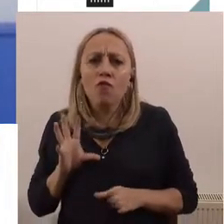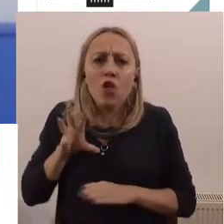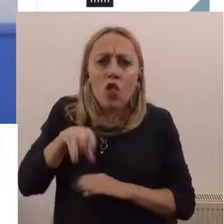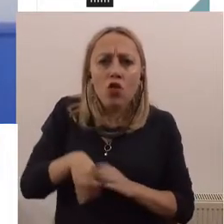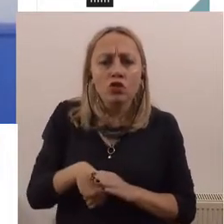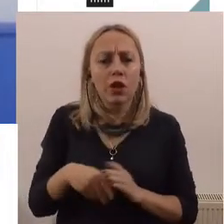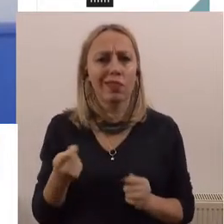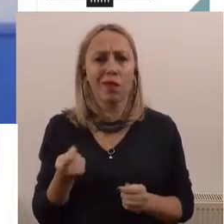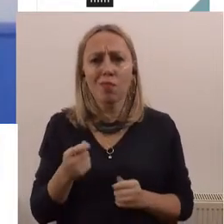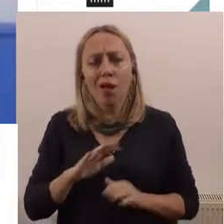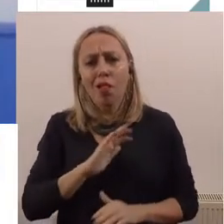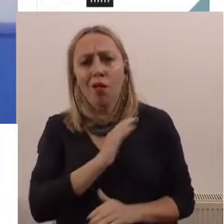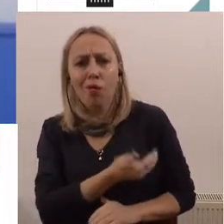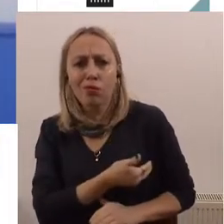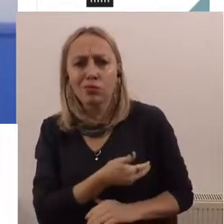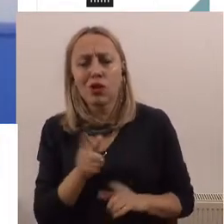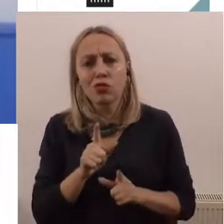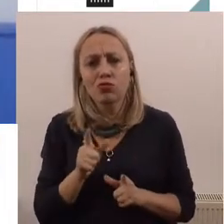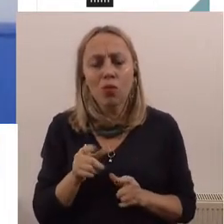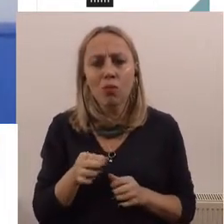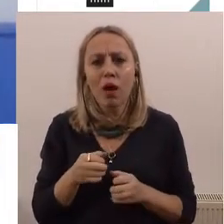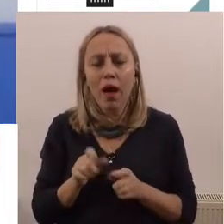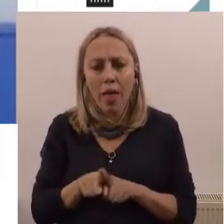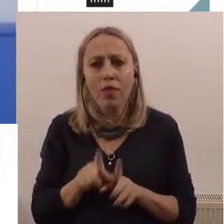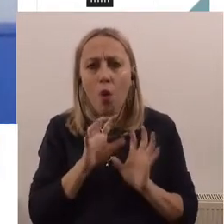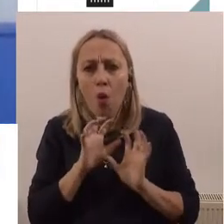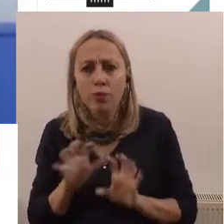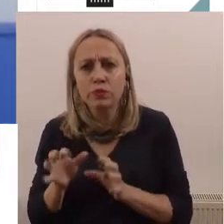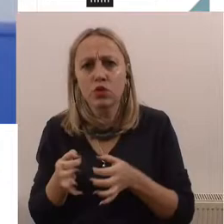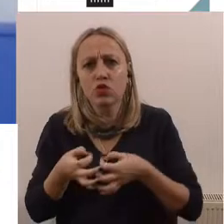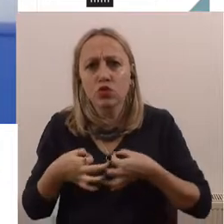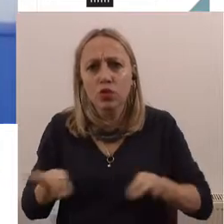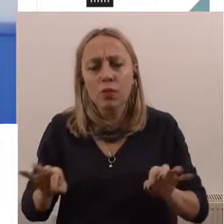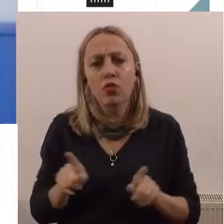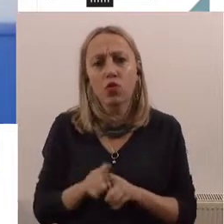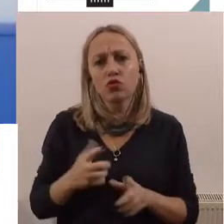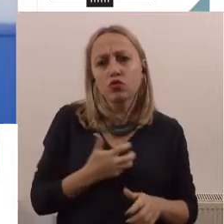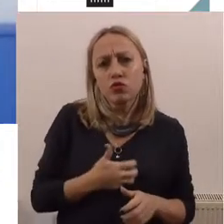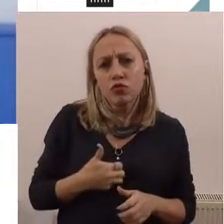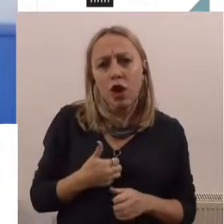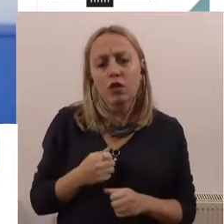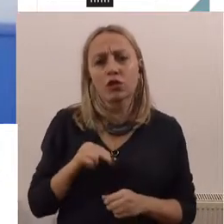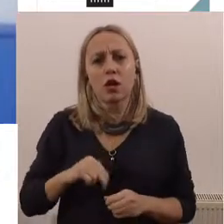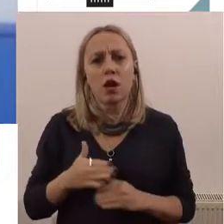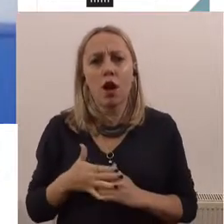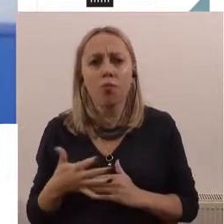in that. And you always have to work with